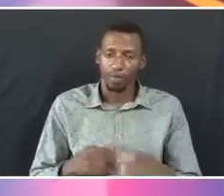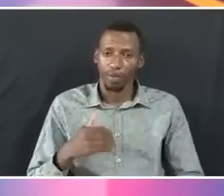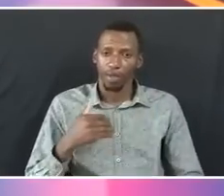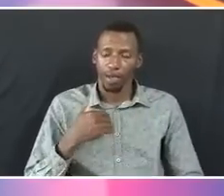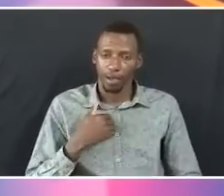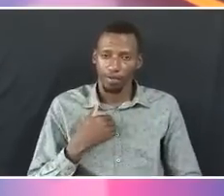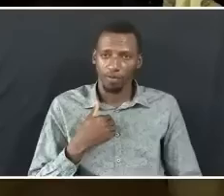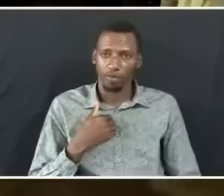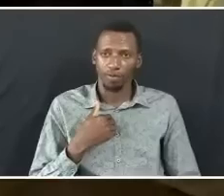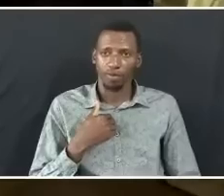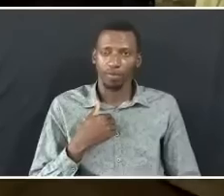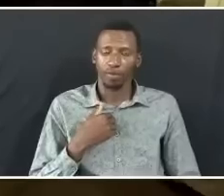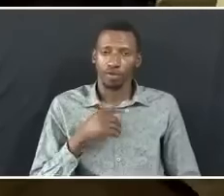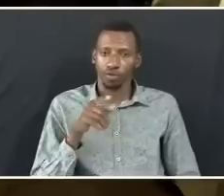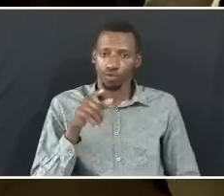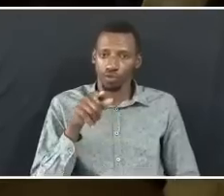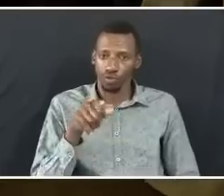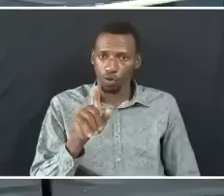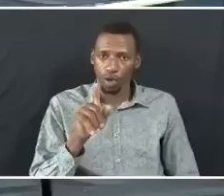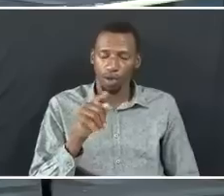AAYP.